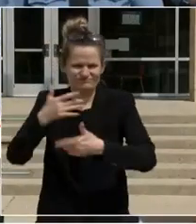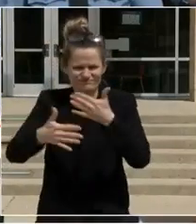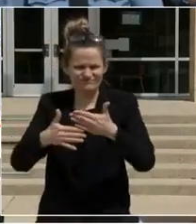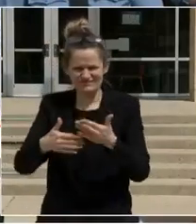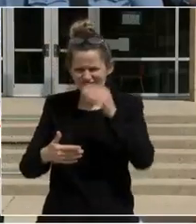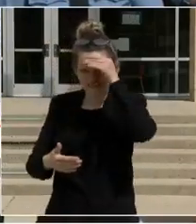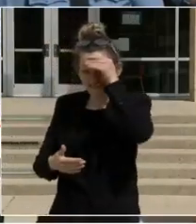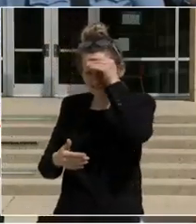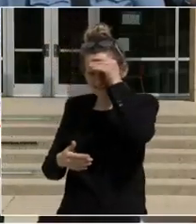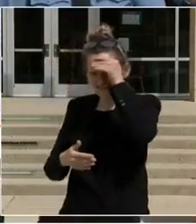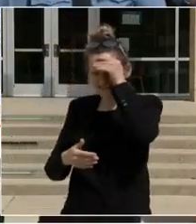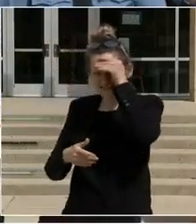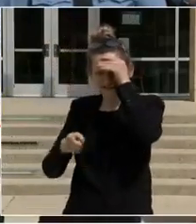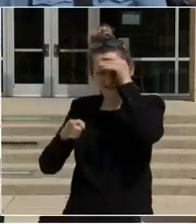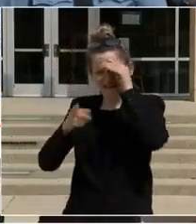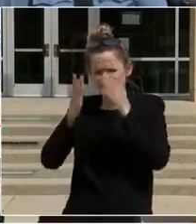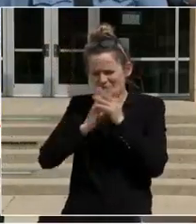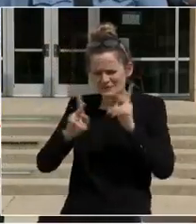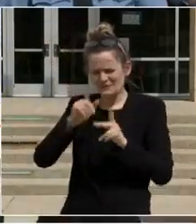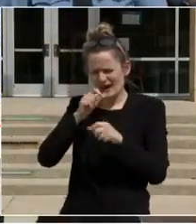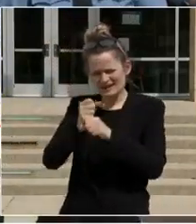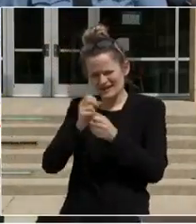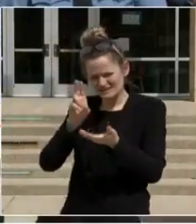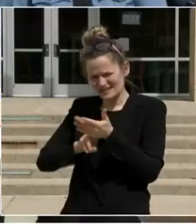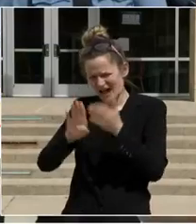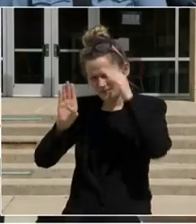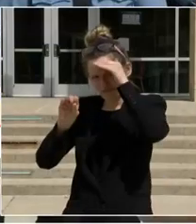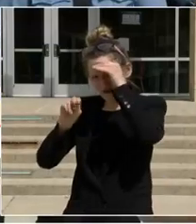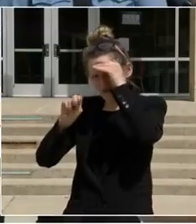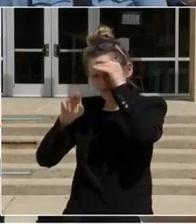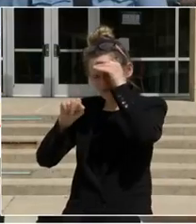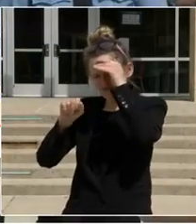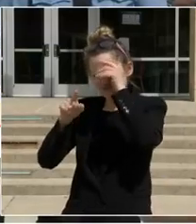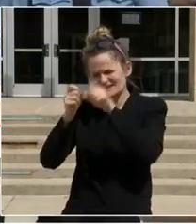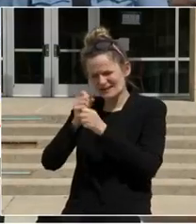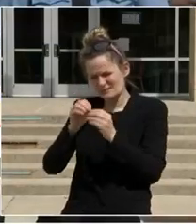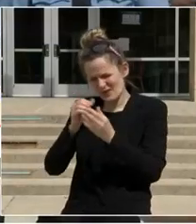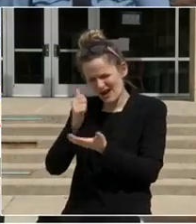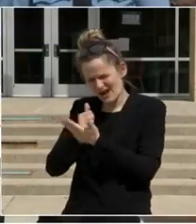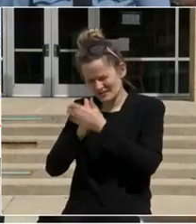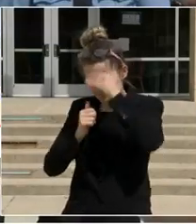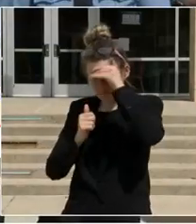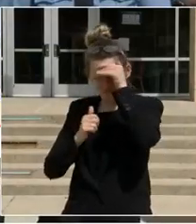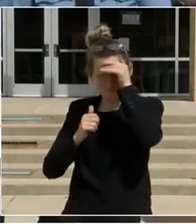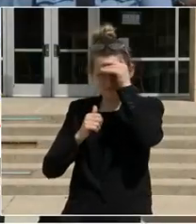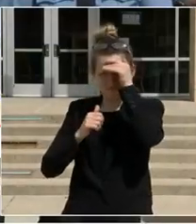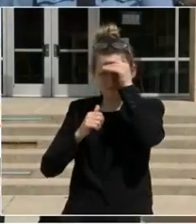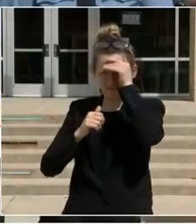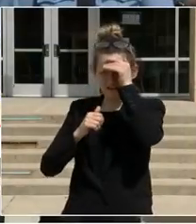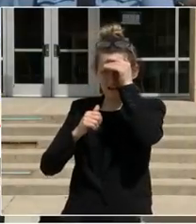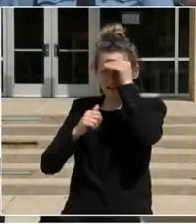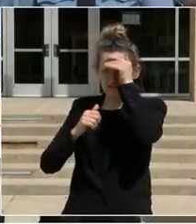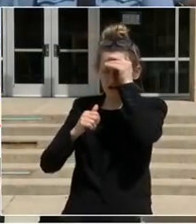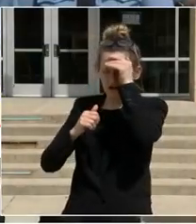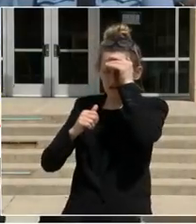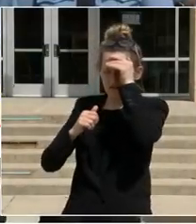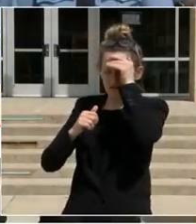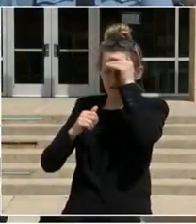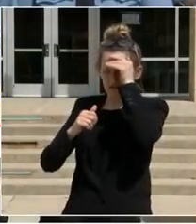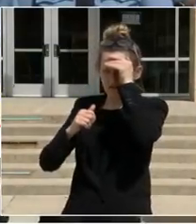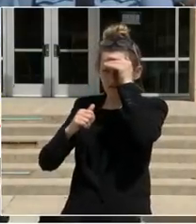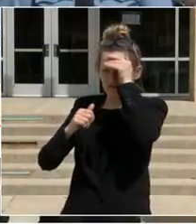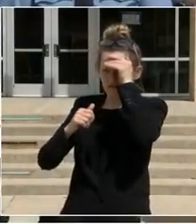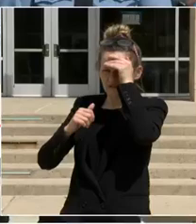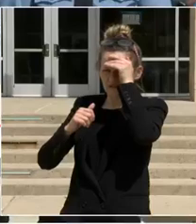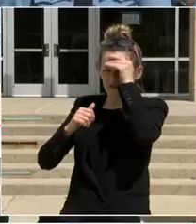on the back end of their career. What are things that we do in that space to help keep those people? So, Chief, can I have a Sure. follow-up for you? So, you